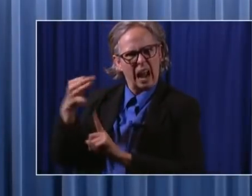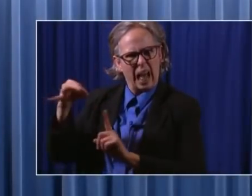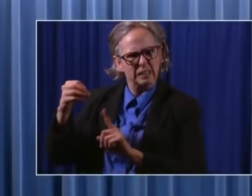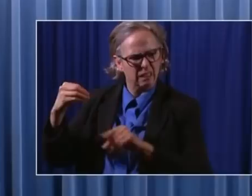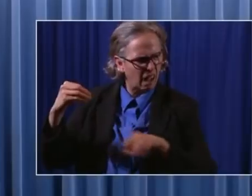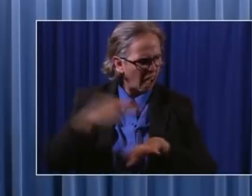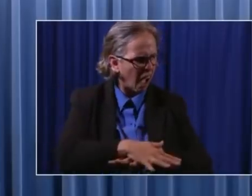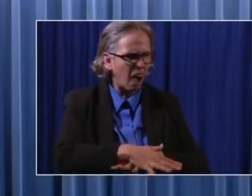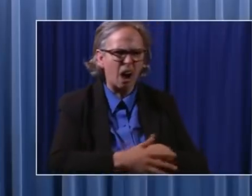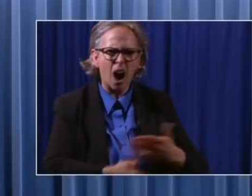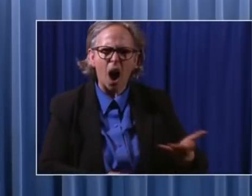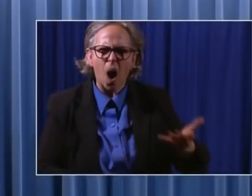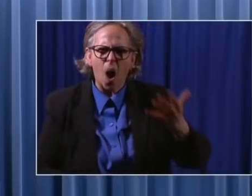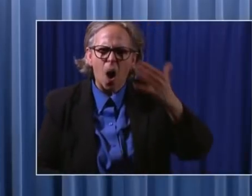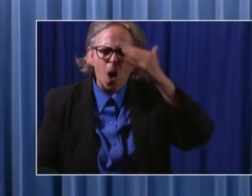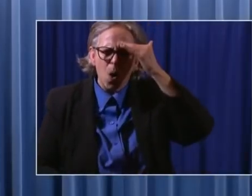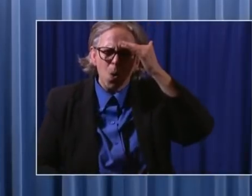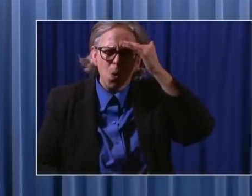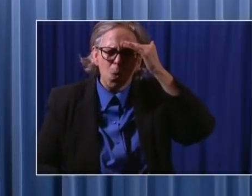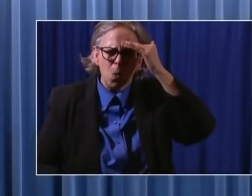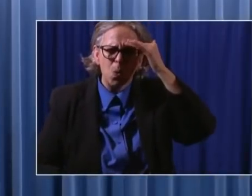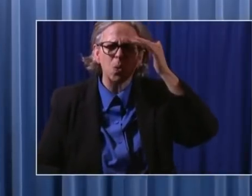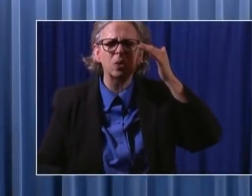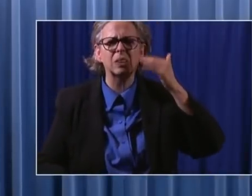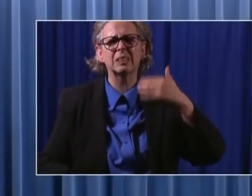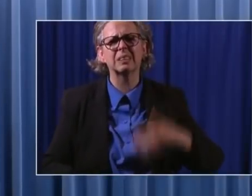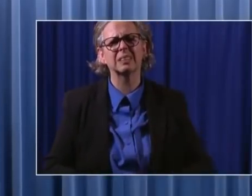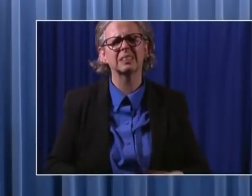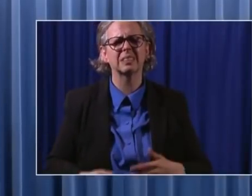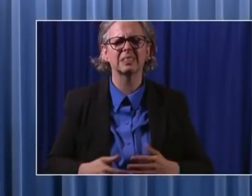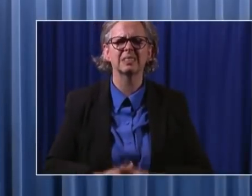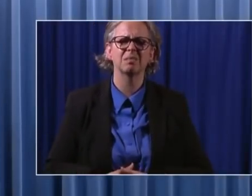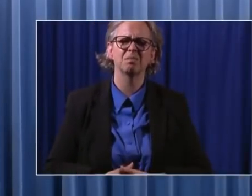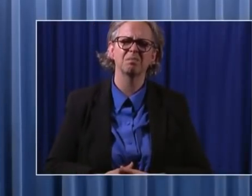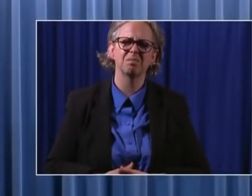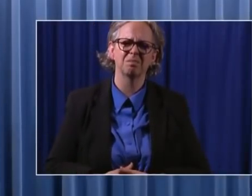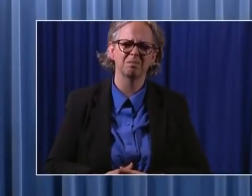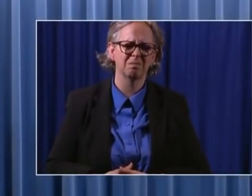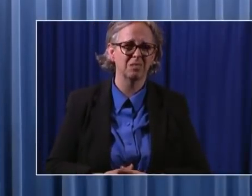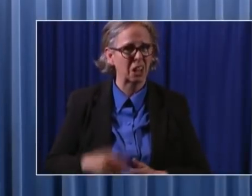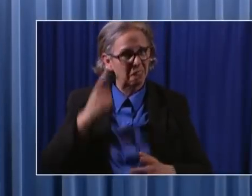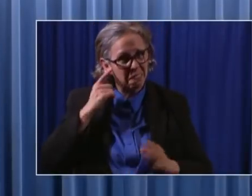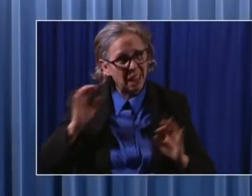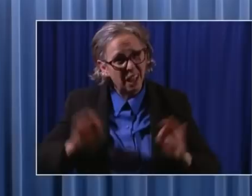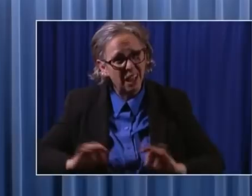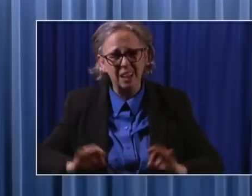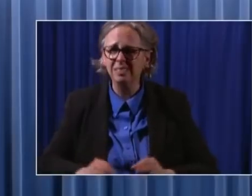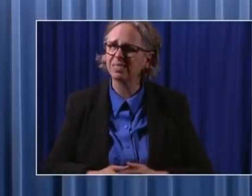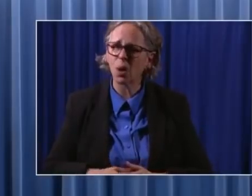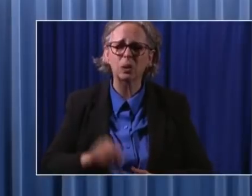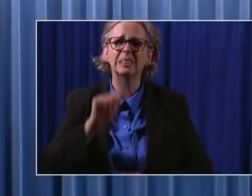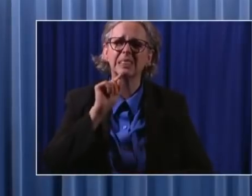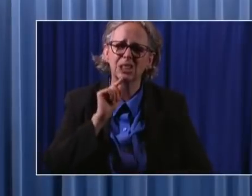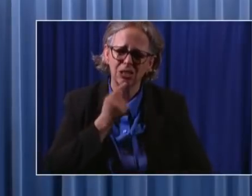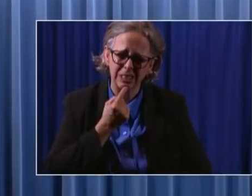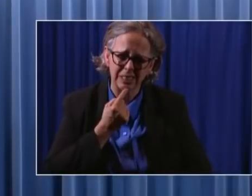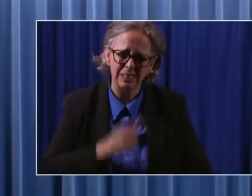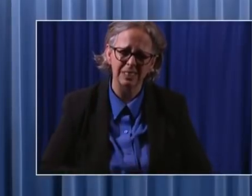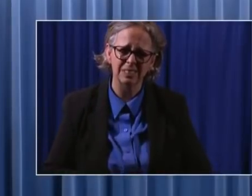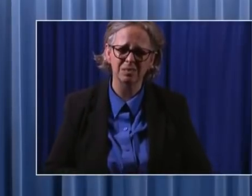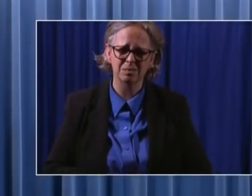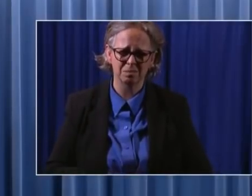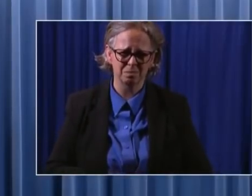this, I would in no way minimize that. But I would also say that the real concern